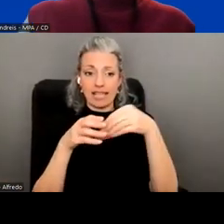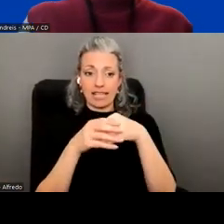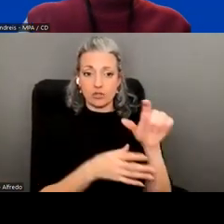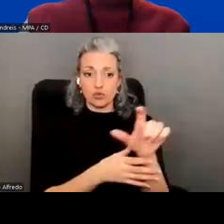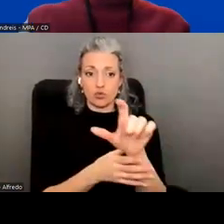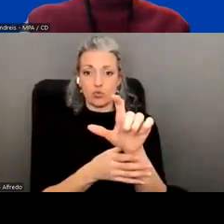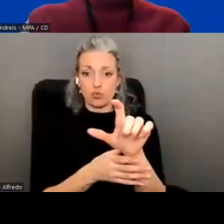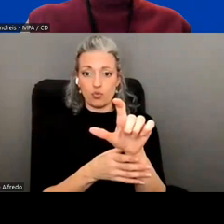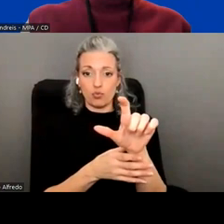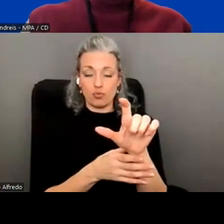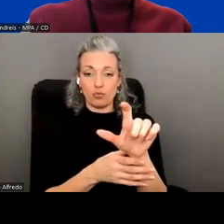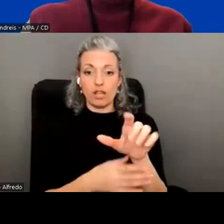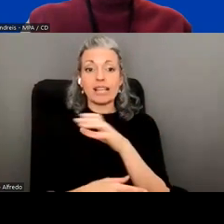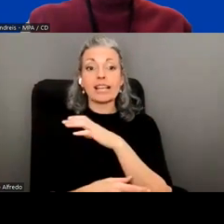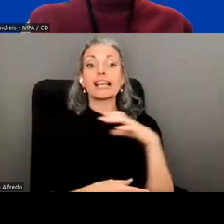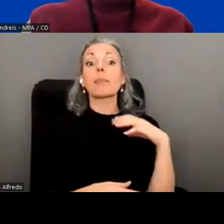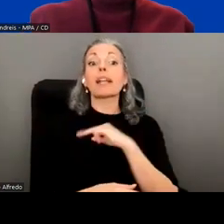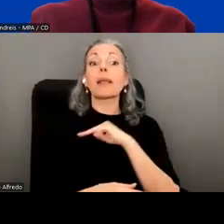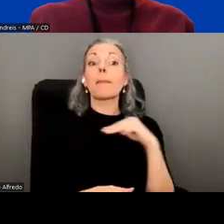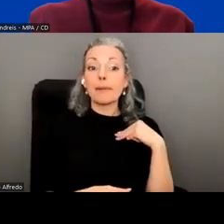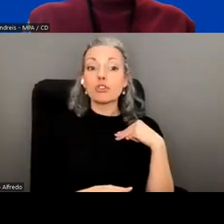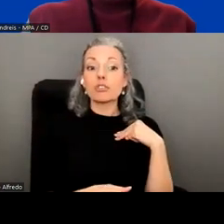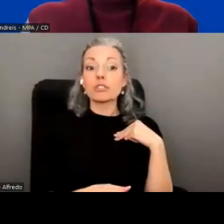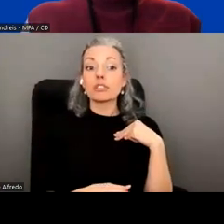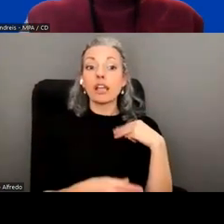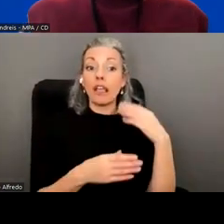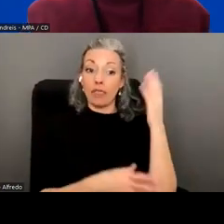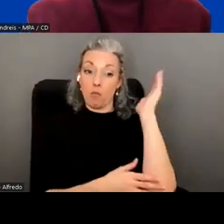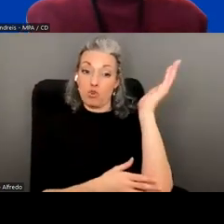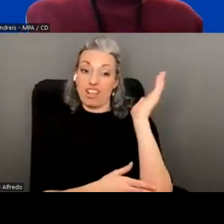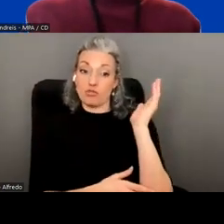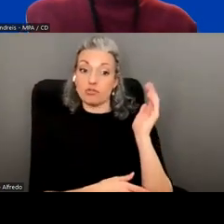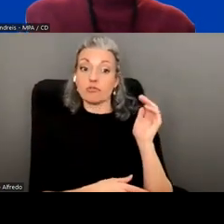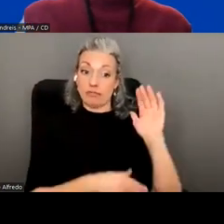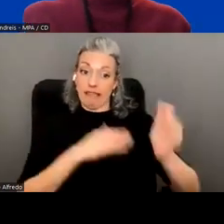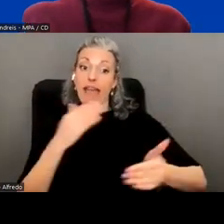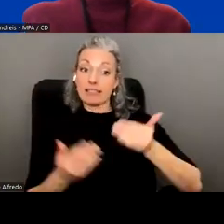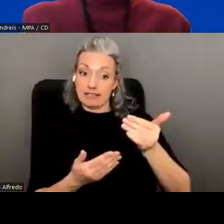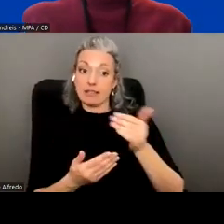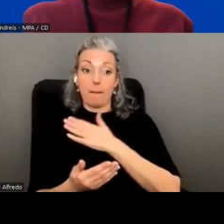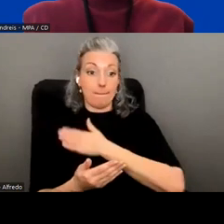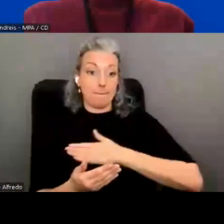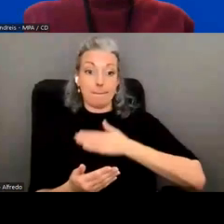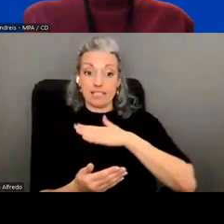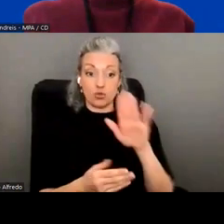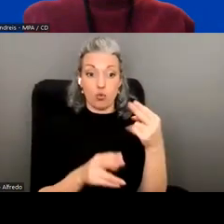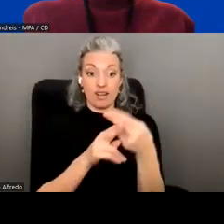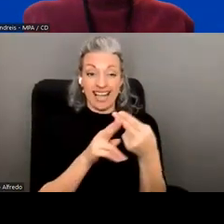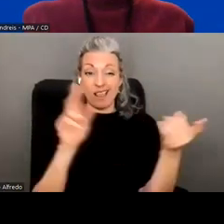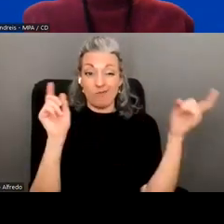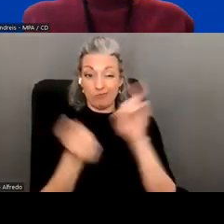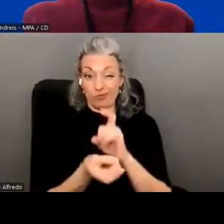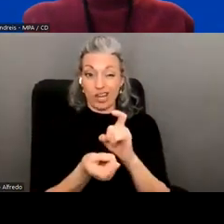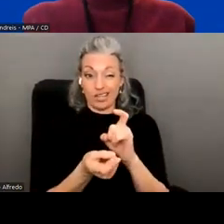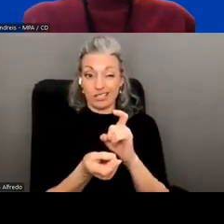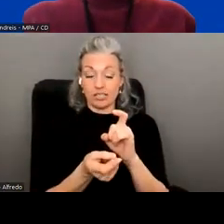this would be the committee members and panelists or presenters, guests. Please update your name display in Zoom